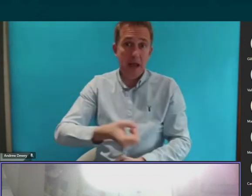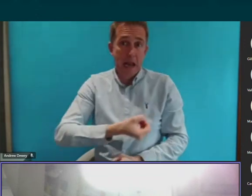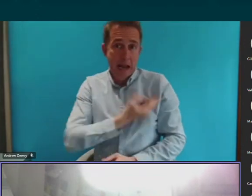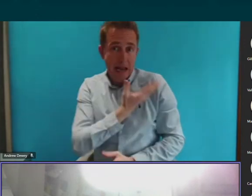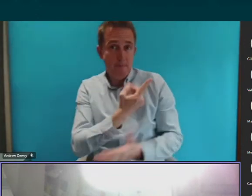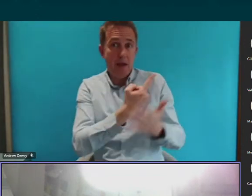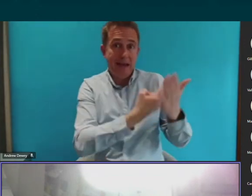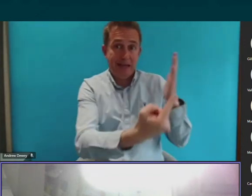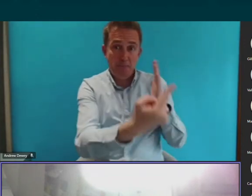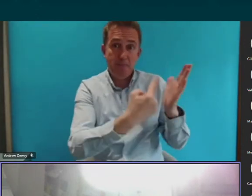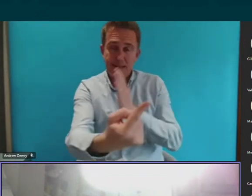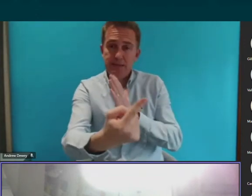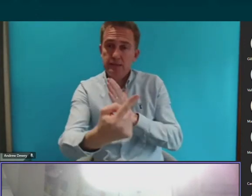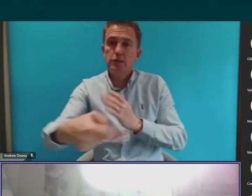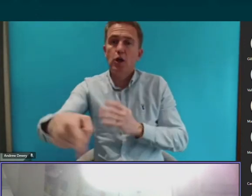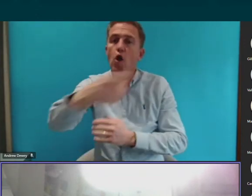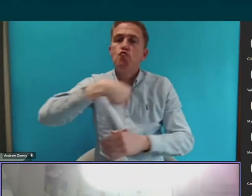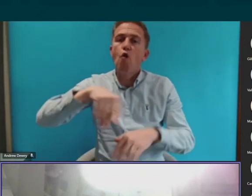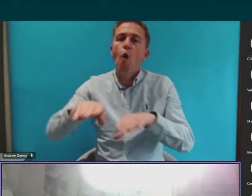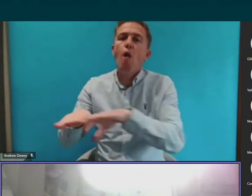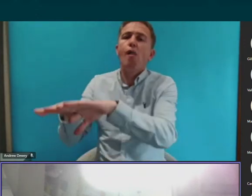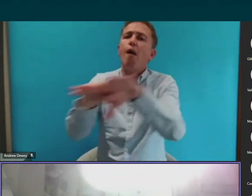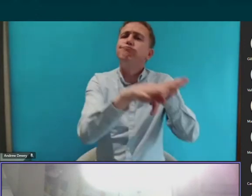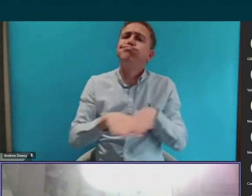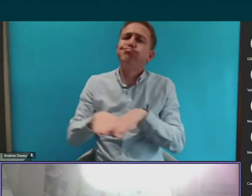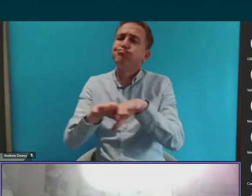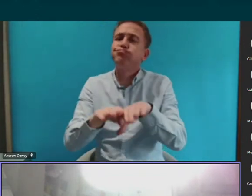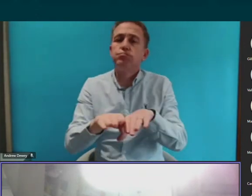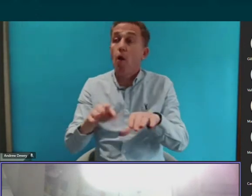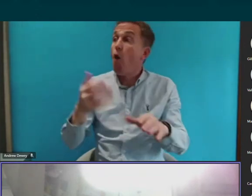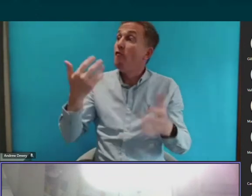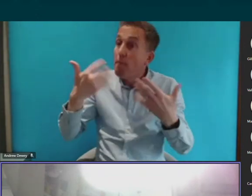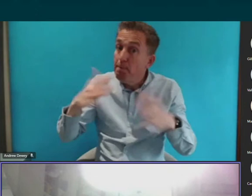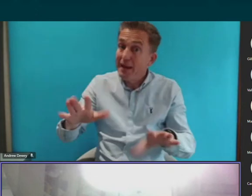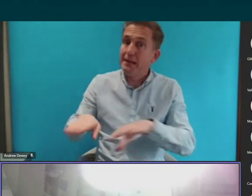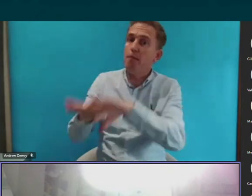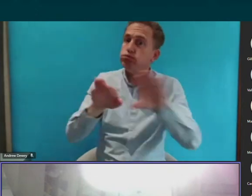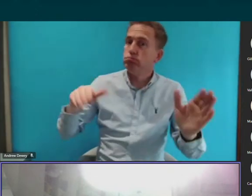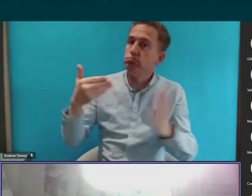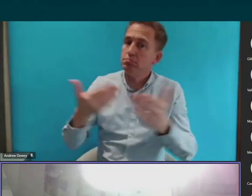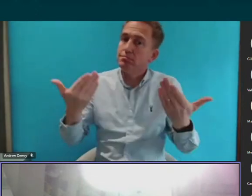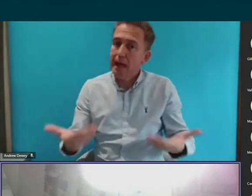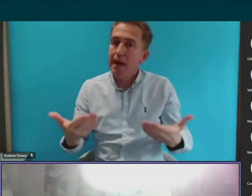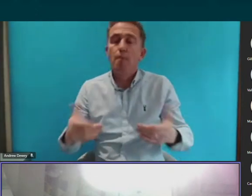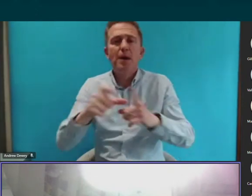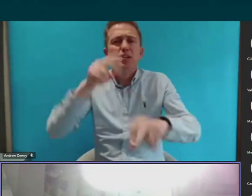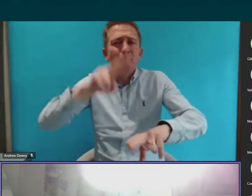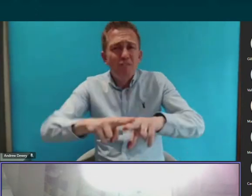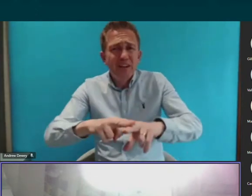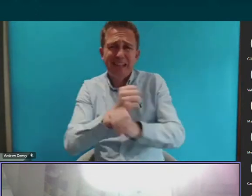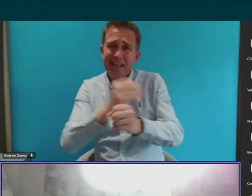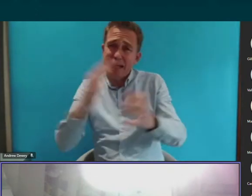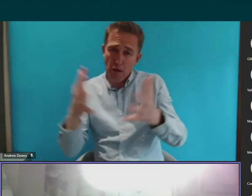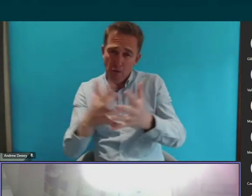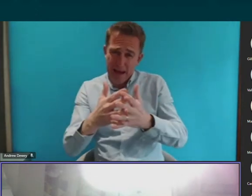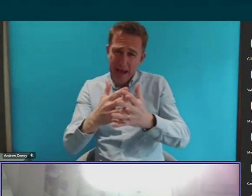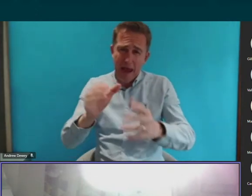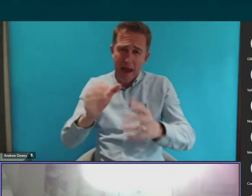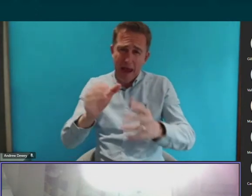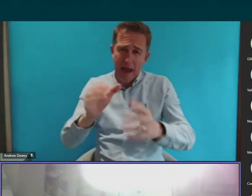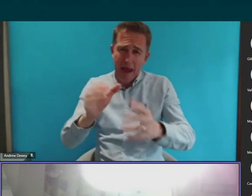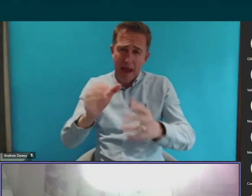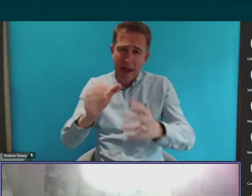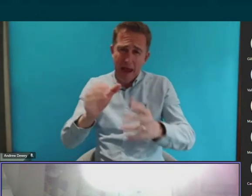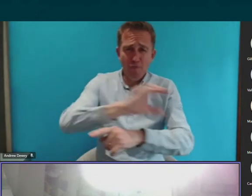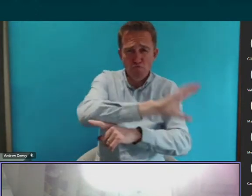parties are all singing from the same song sheet, or indeed have been. But to say that Dumfries and Galloway have a rainbow coalition